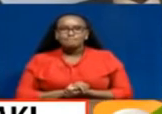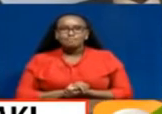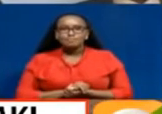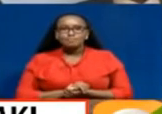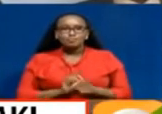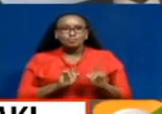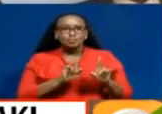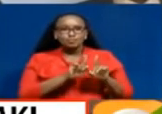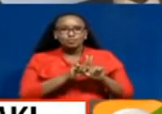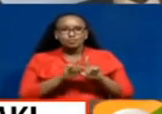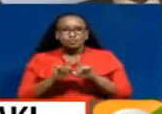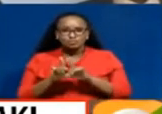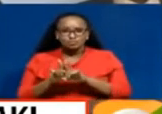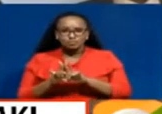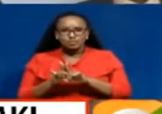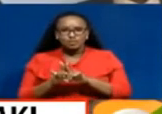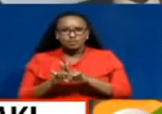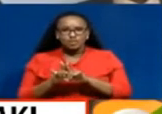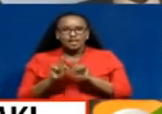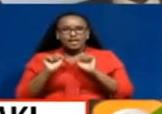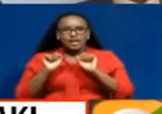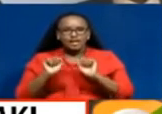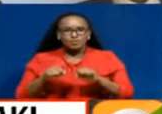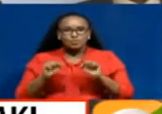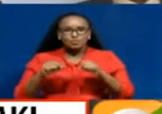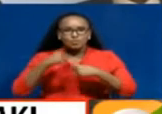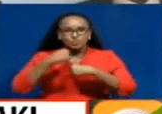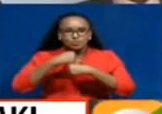He sowed the seeds